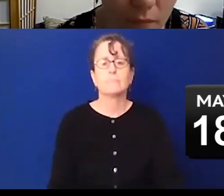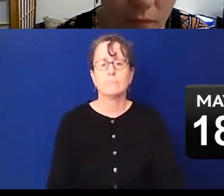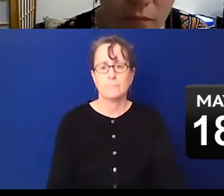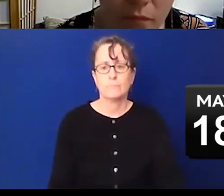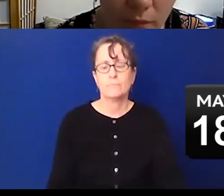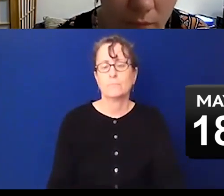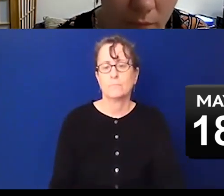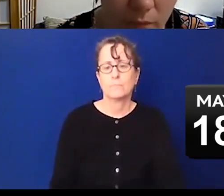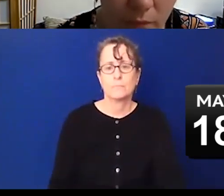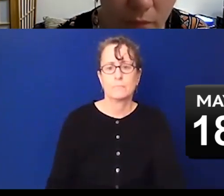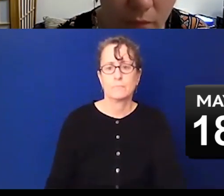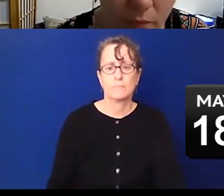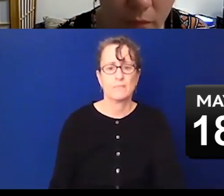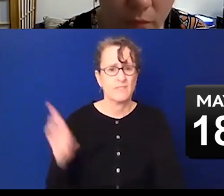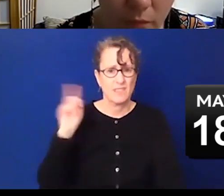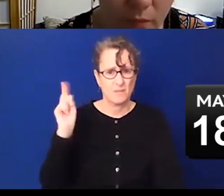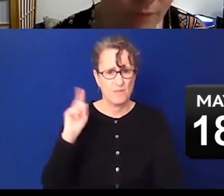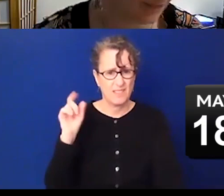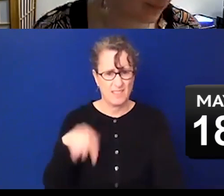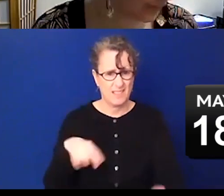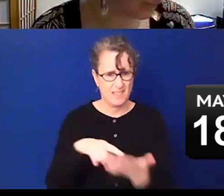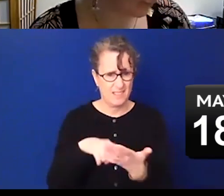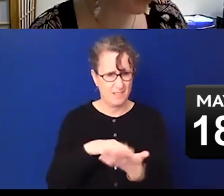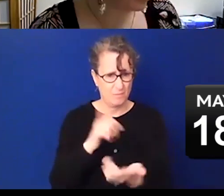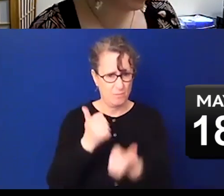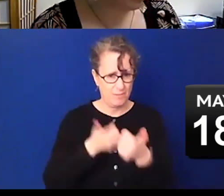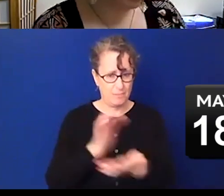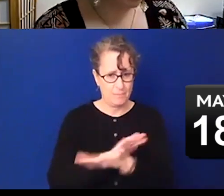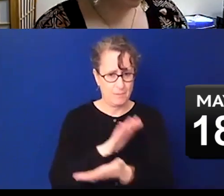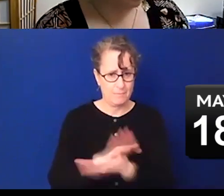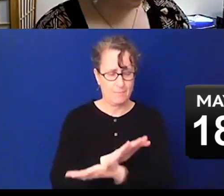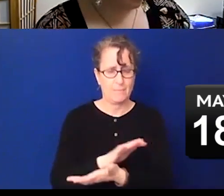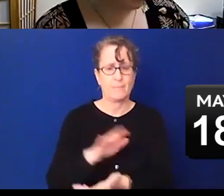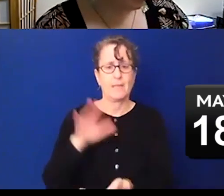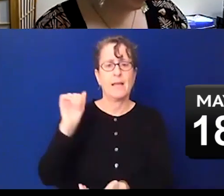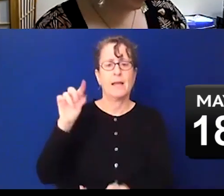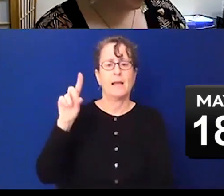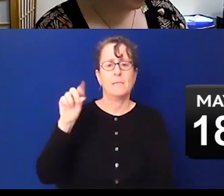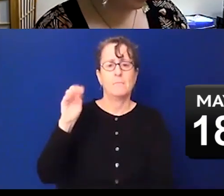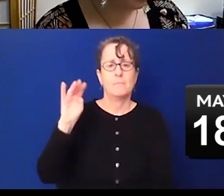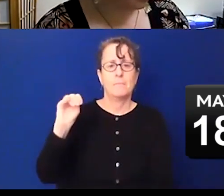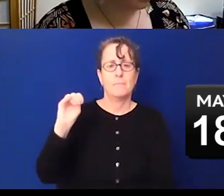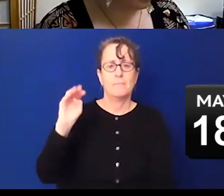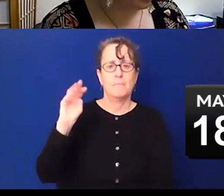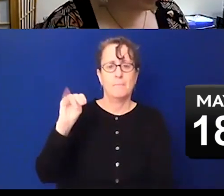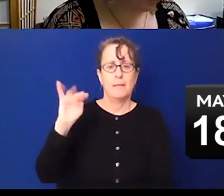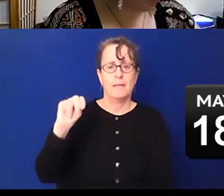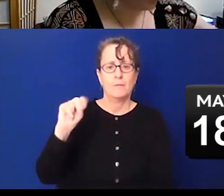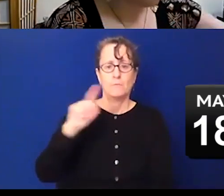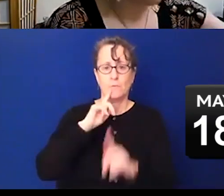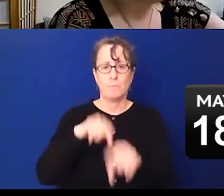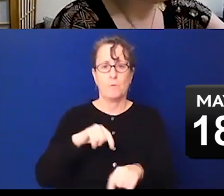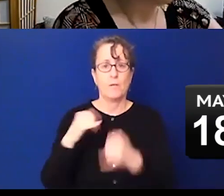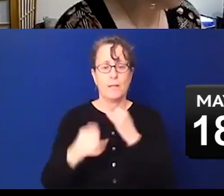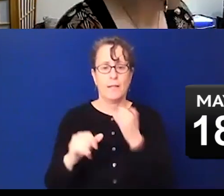just tell me where are we reading from? The administrative report. Administrative last report. Page four. Item